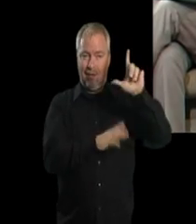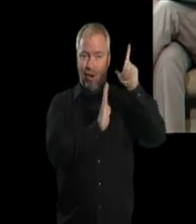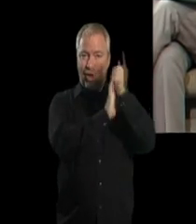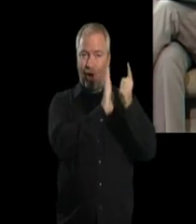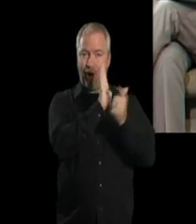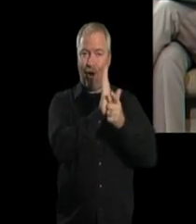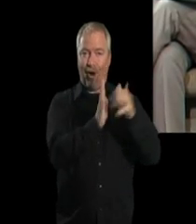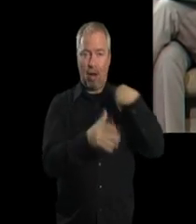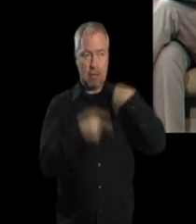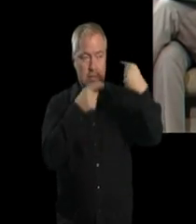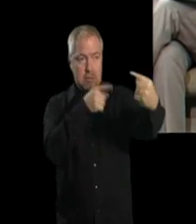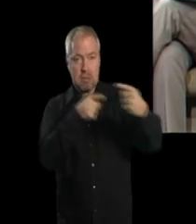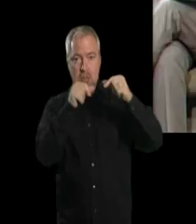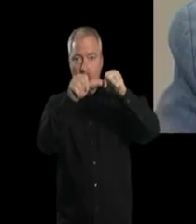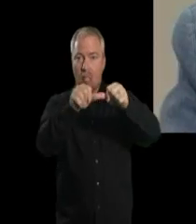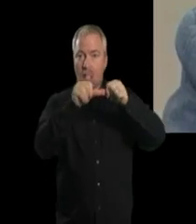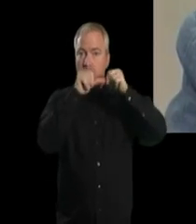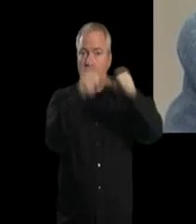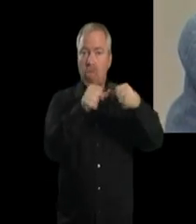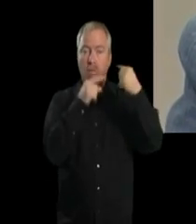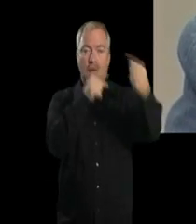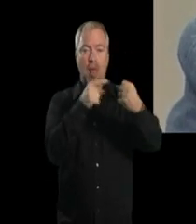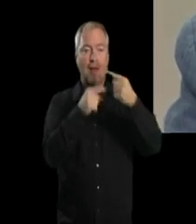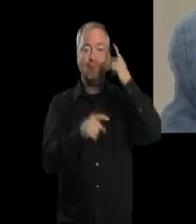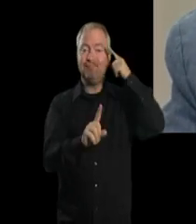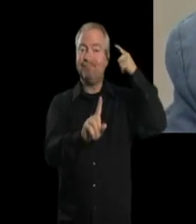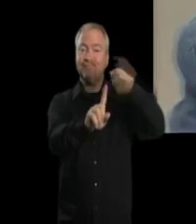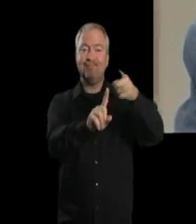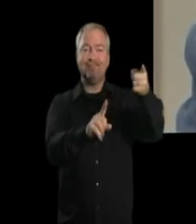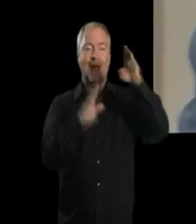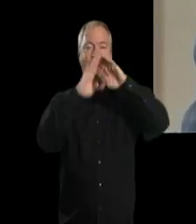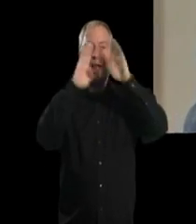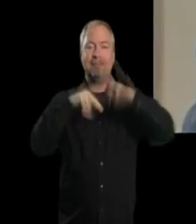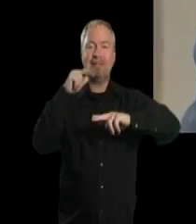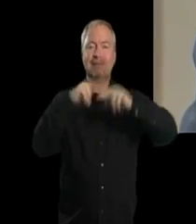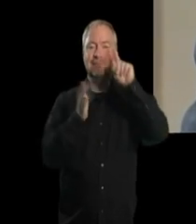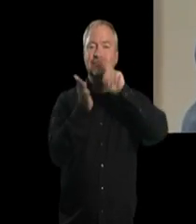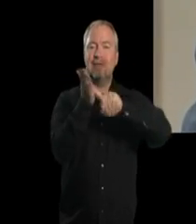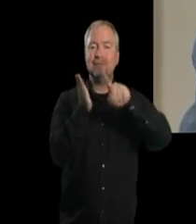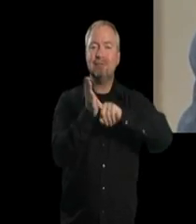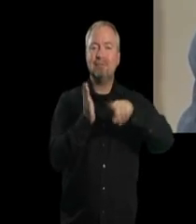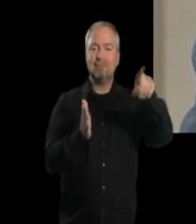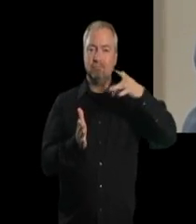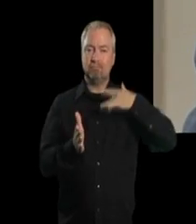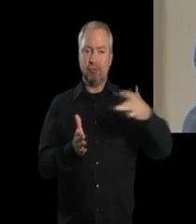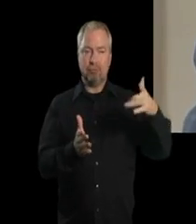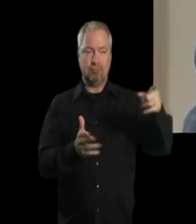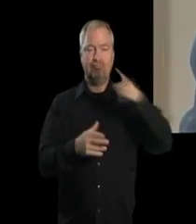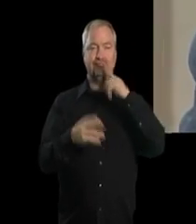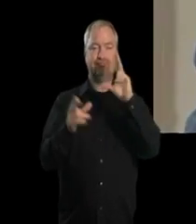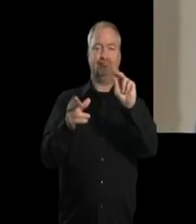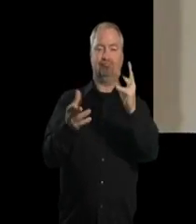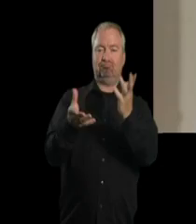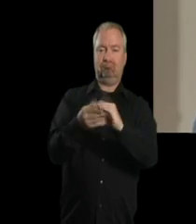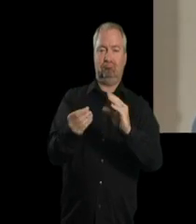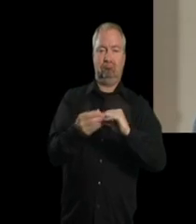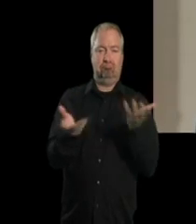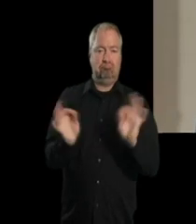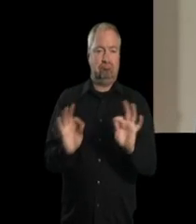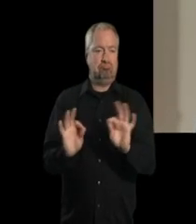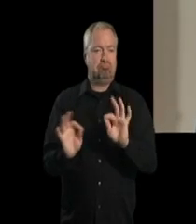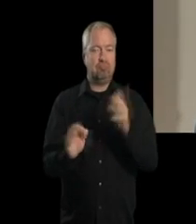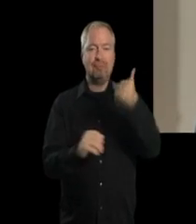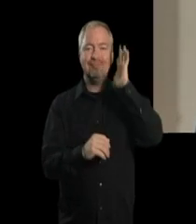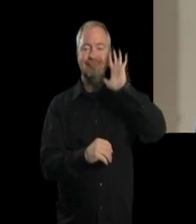ago. And we're still fighting the same battle. And I think the reason we're fighting the same battle is we have a